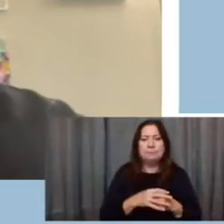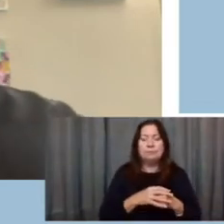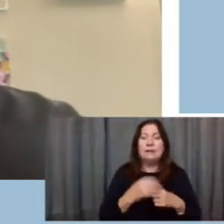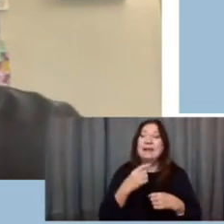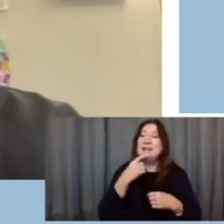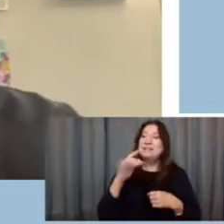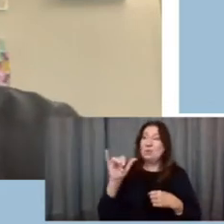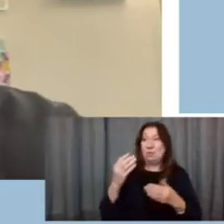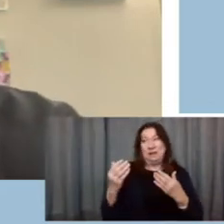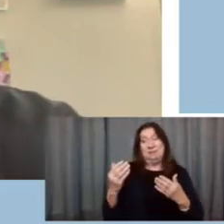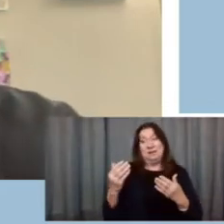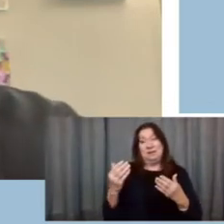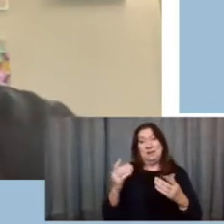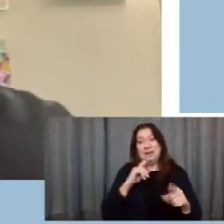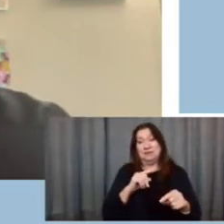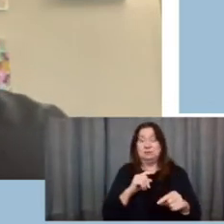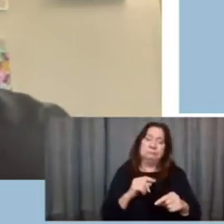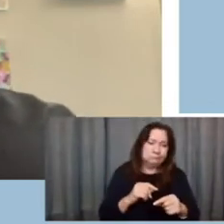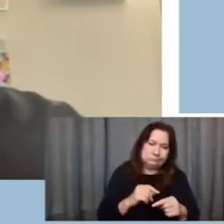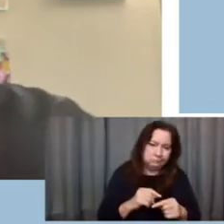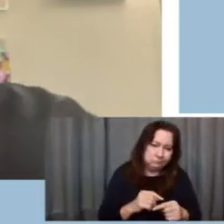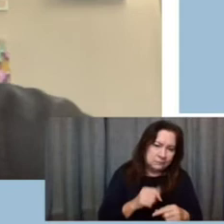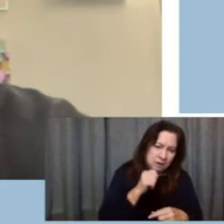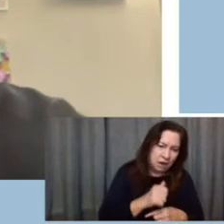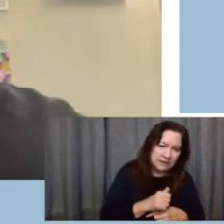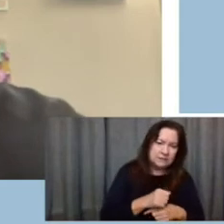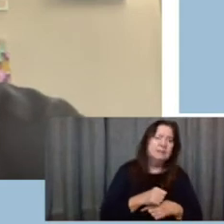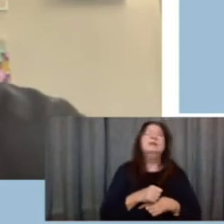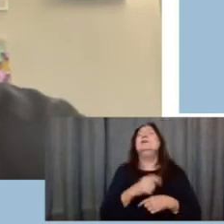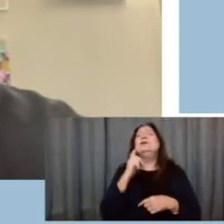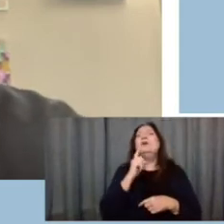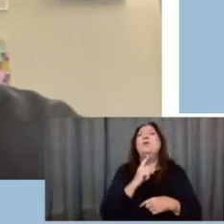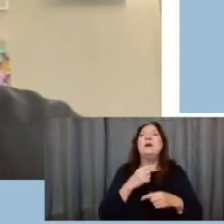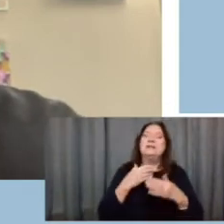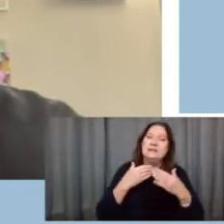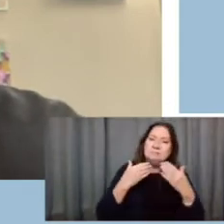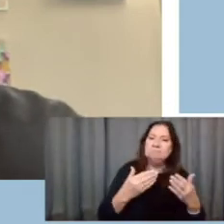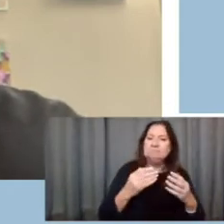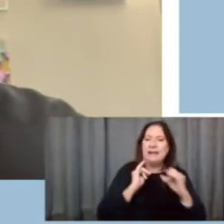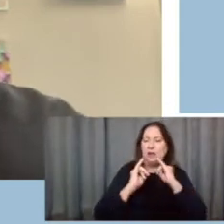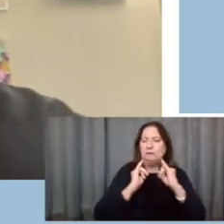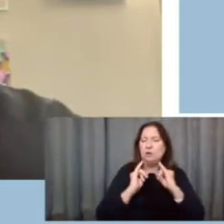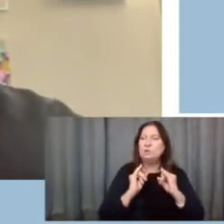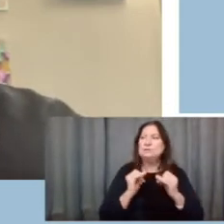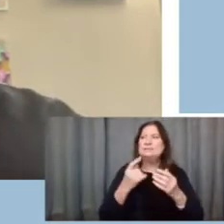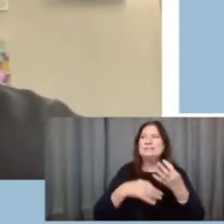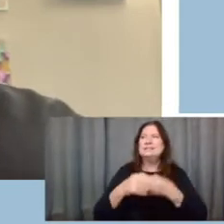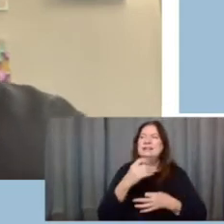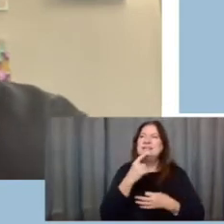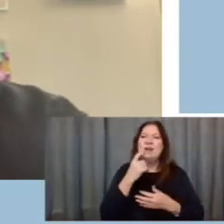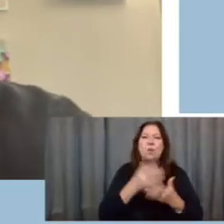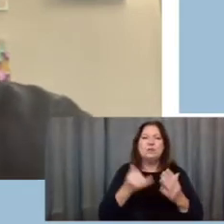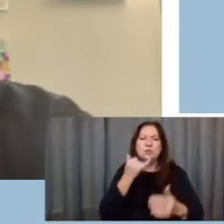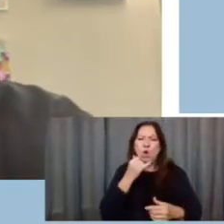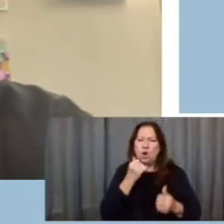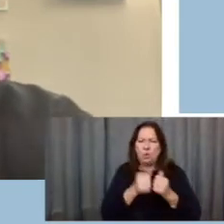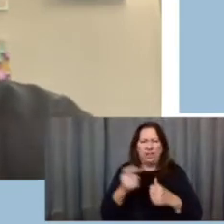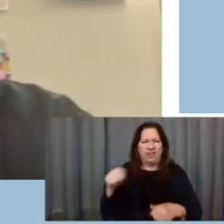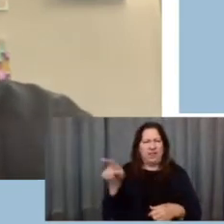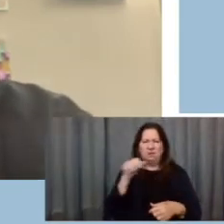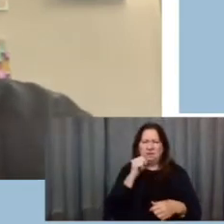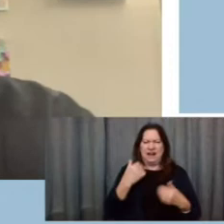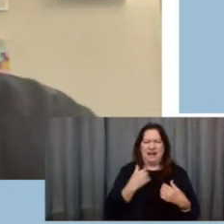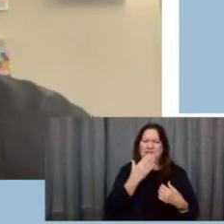may be it. It wasn't that. We did follow-up interviews. That may be it, but maybe instead of saying like what's wrong with them and why they're not having a good